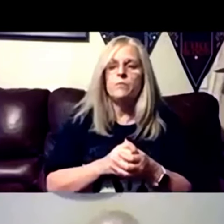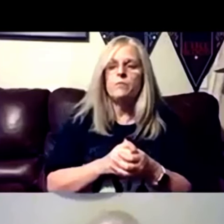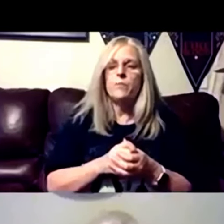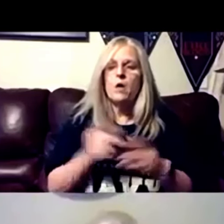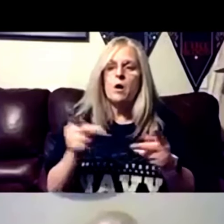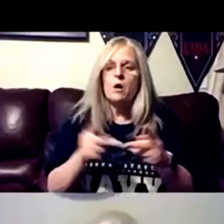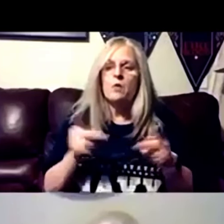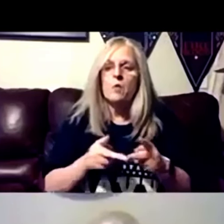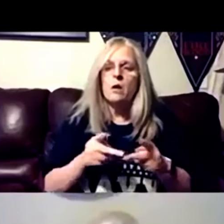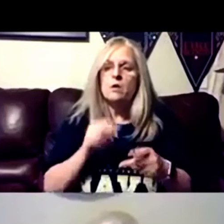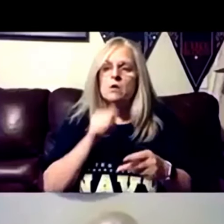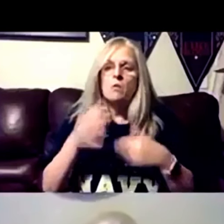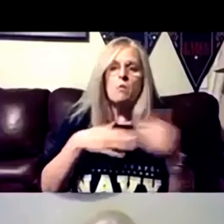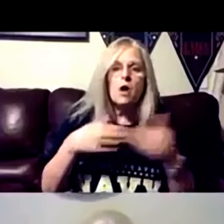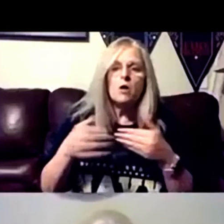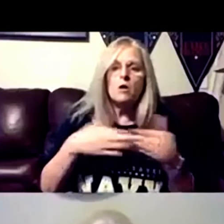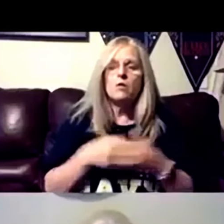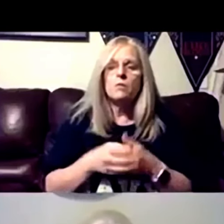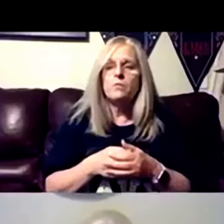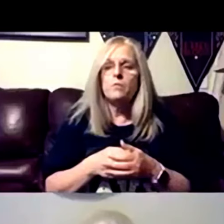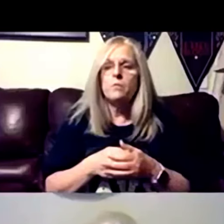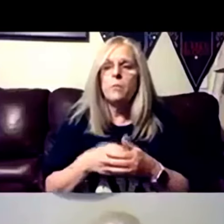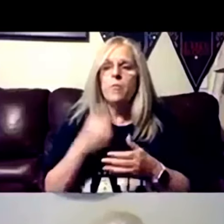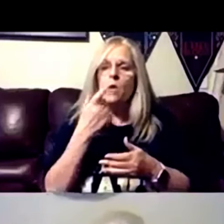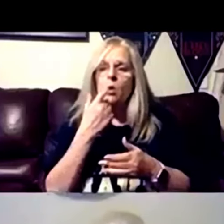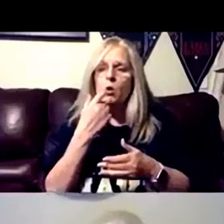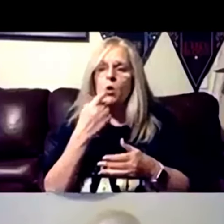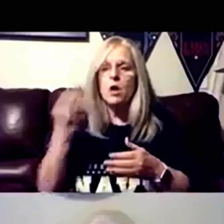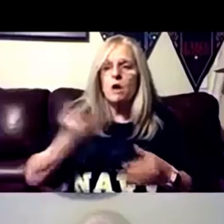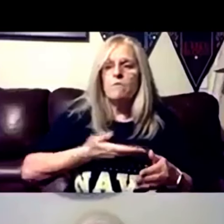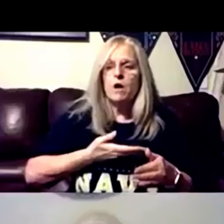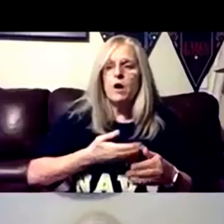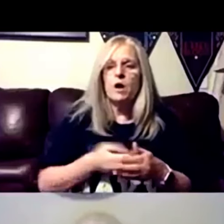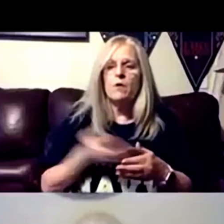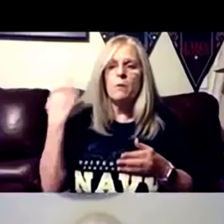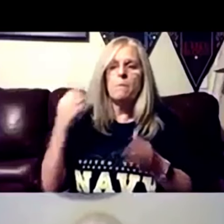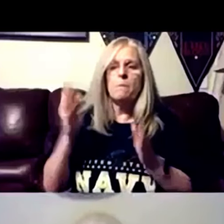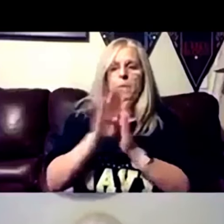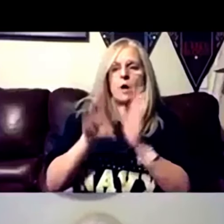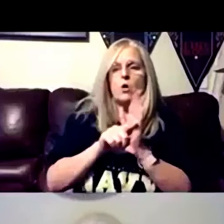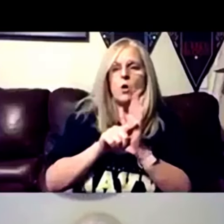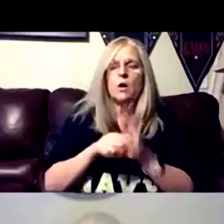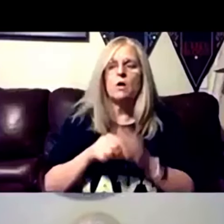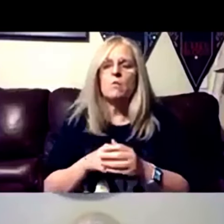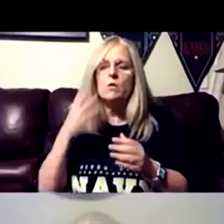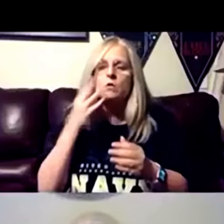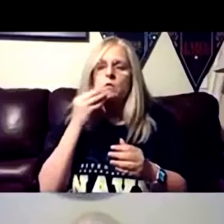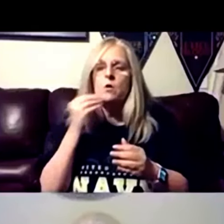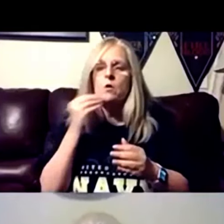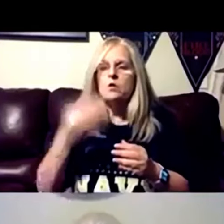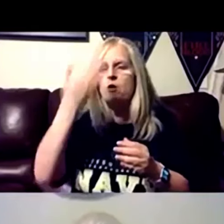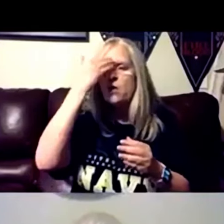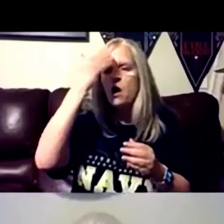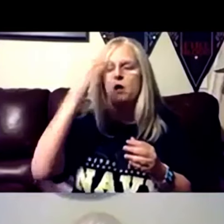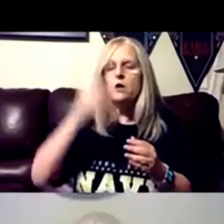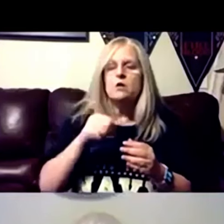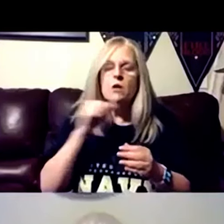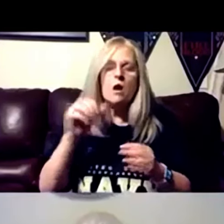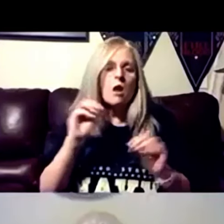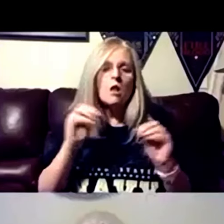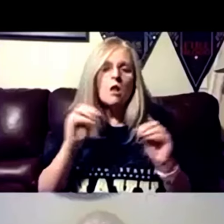where it doesn't matter, you know, who we invite, their background, their experience, their knowledge, none of that